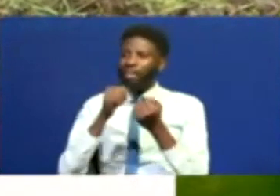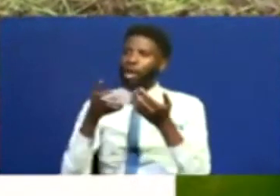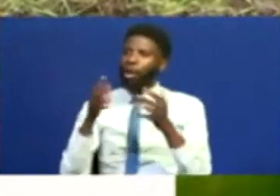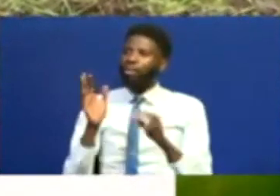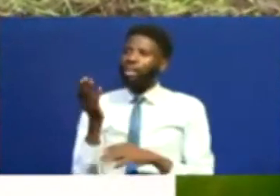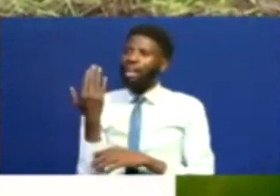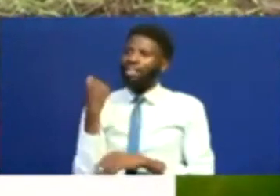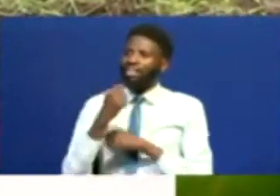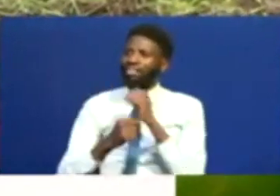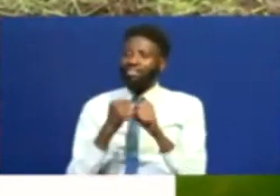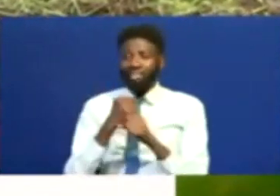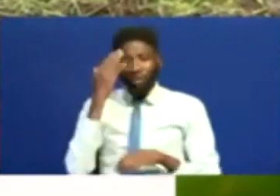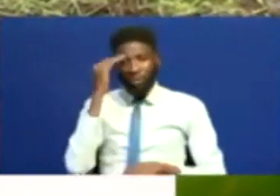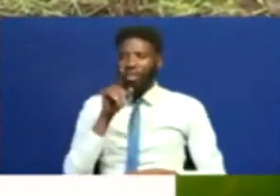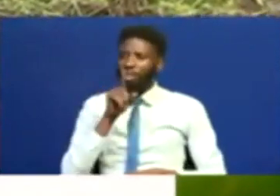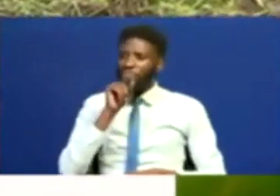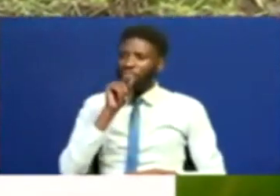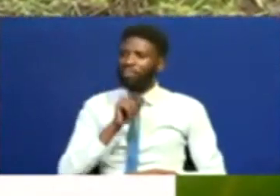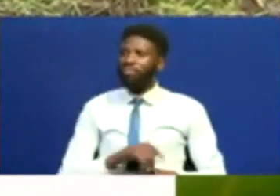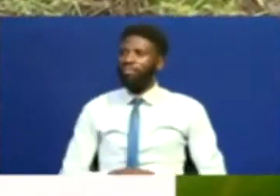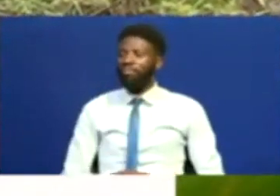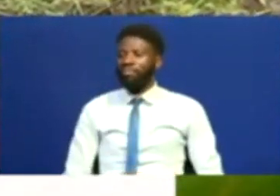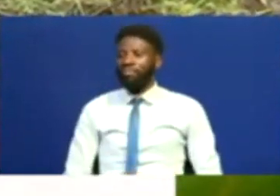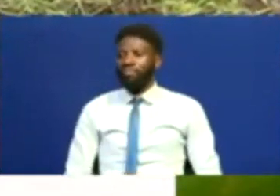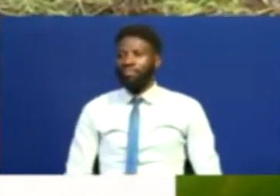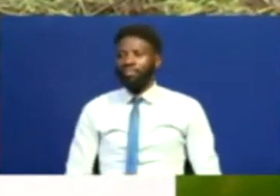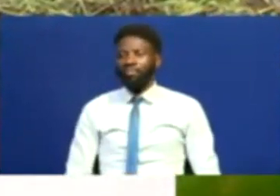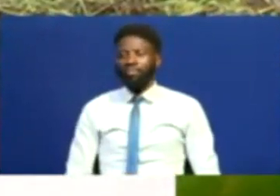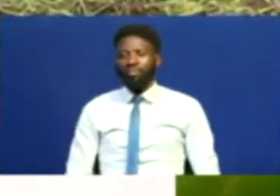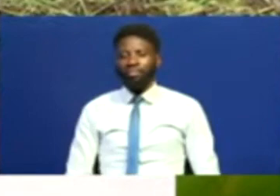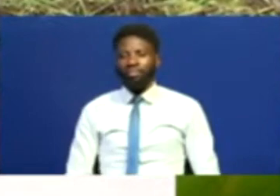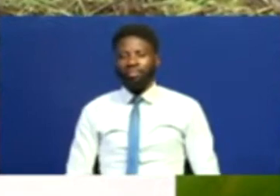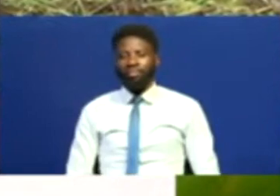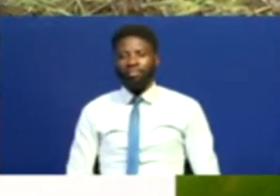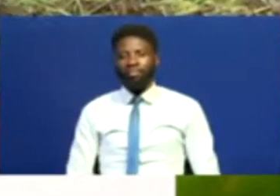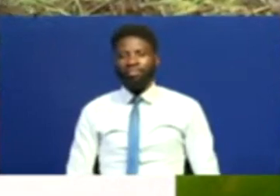last year due to birds. Achola Simon, Easy Friday, Kisumu County.